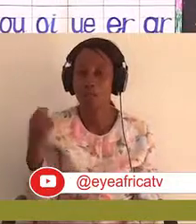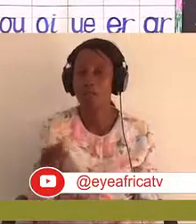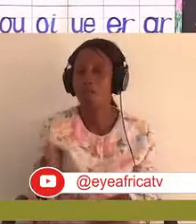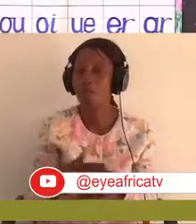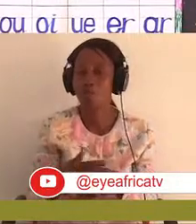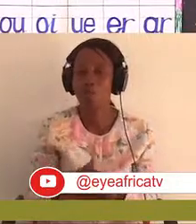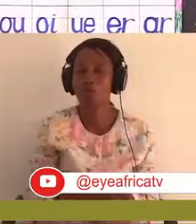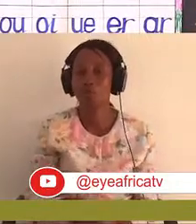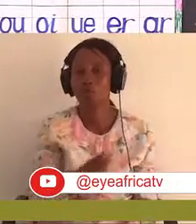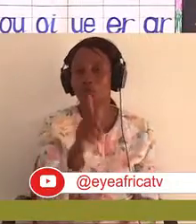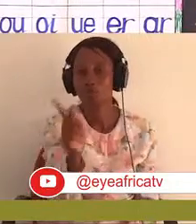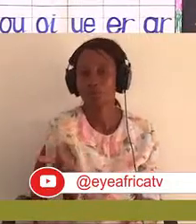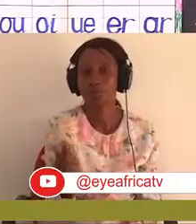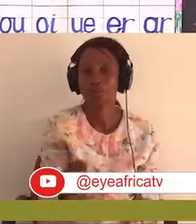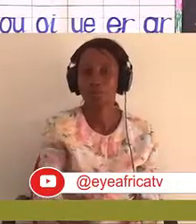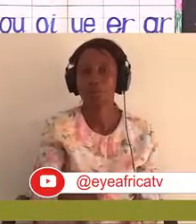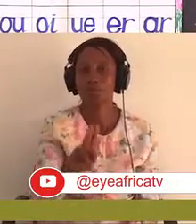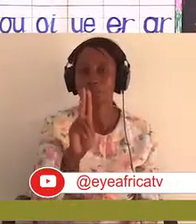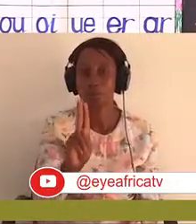Gum.